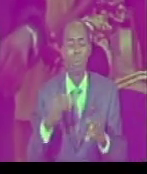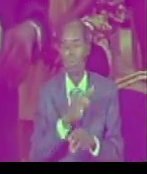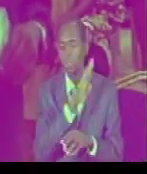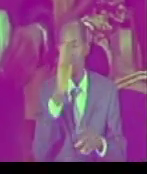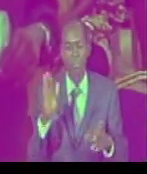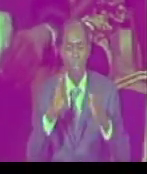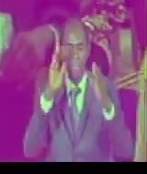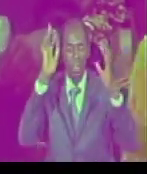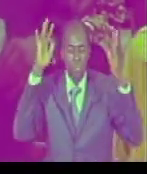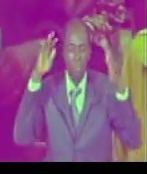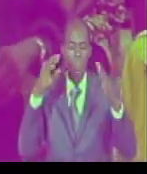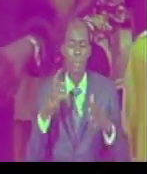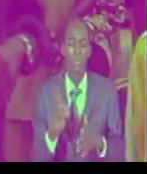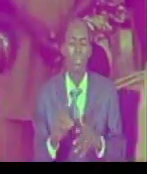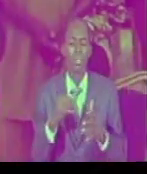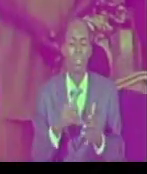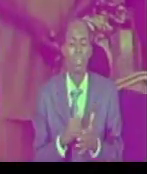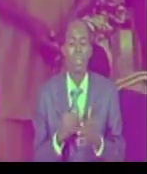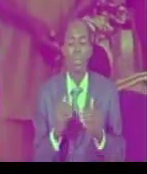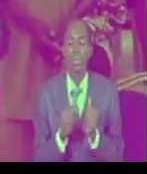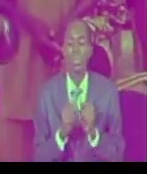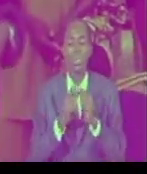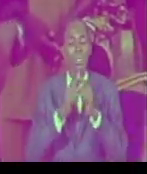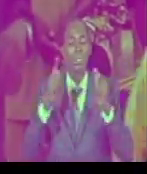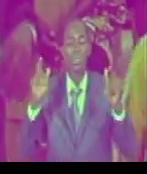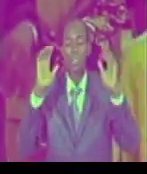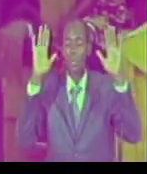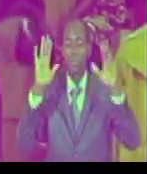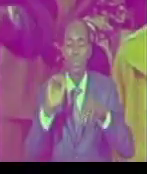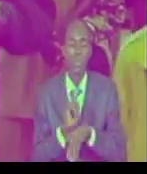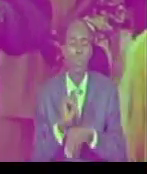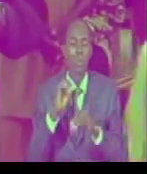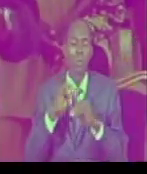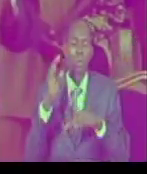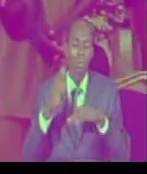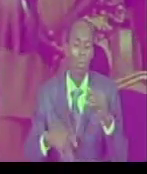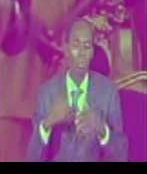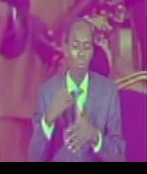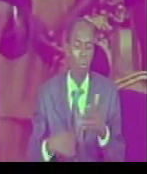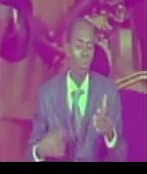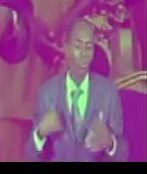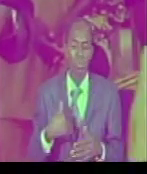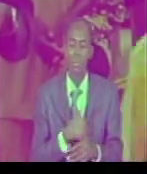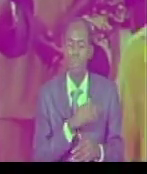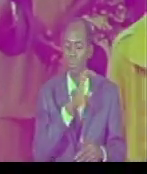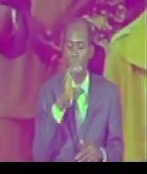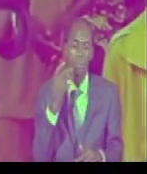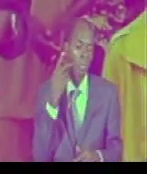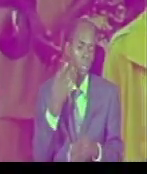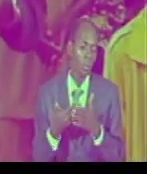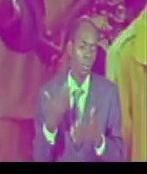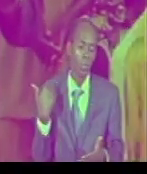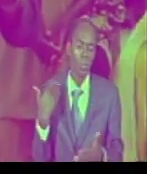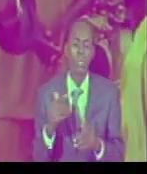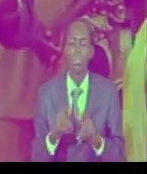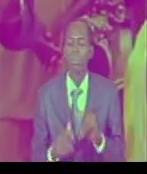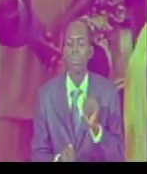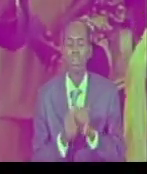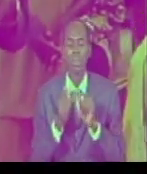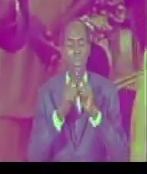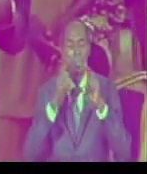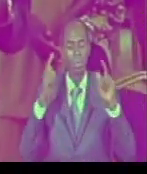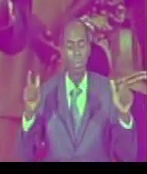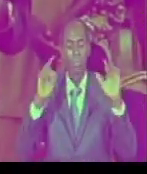with great miracles, greater than what we have ever witnessed. Greater miracles, greater demonstration of the power of